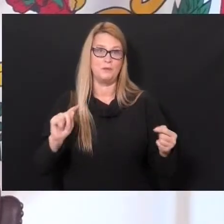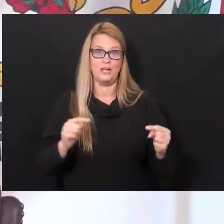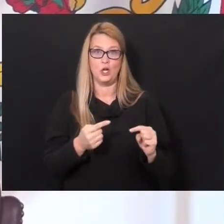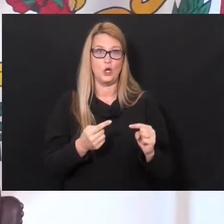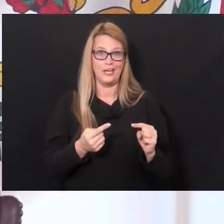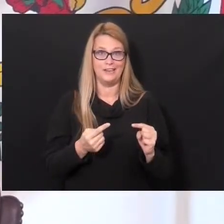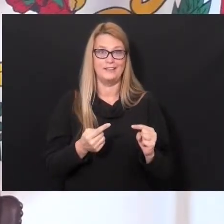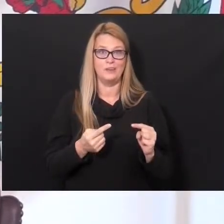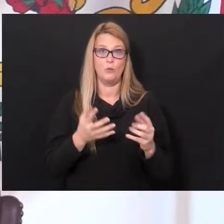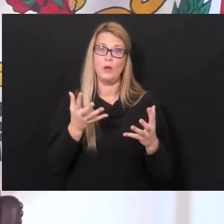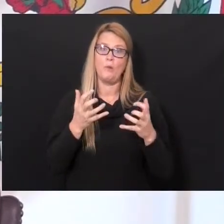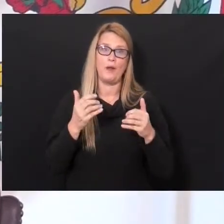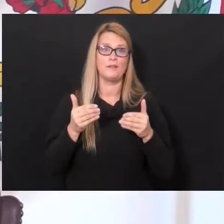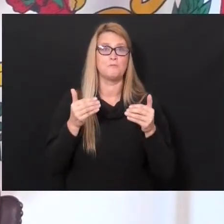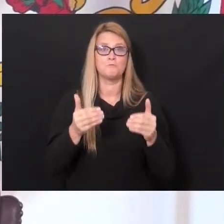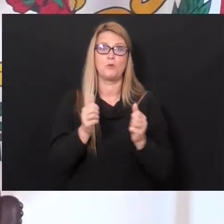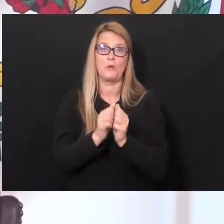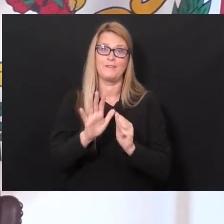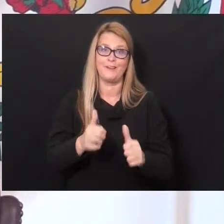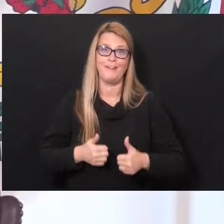to walk.